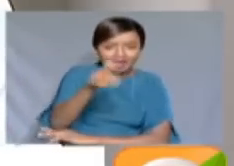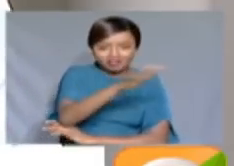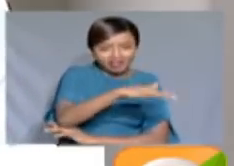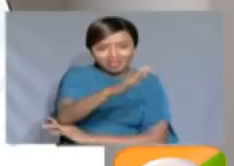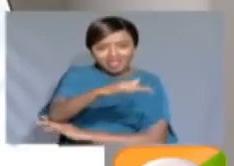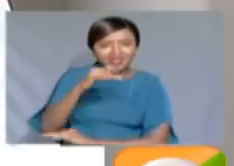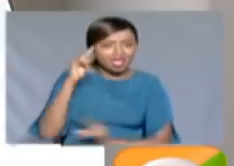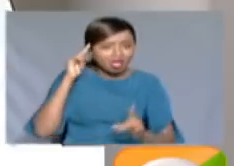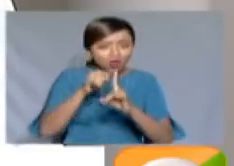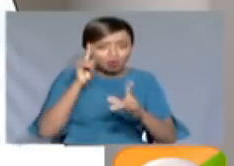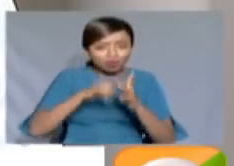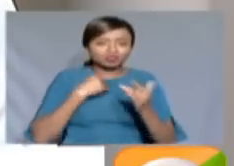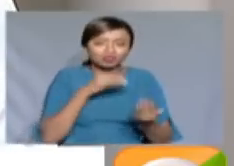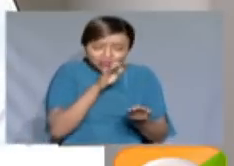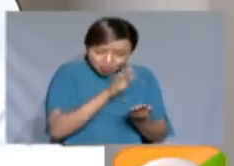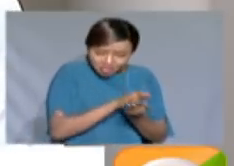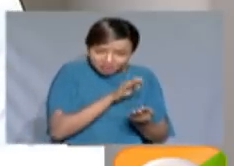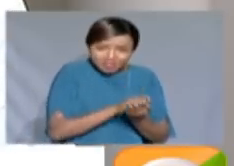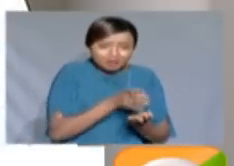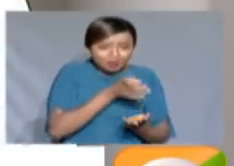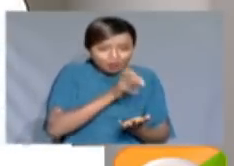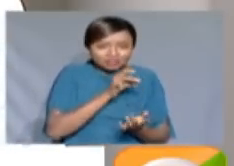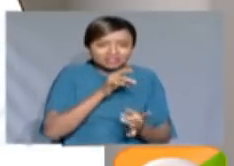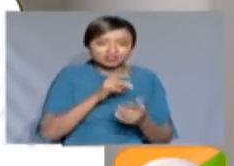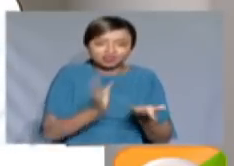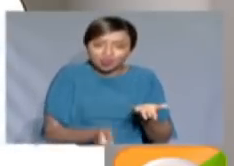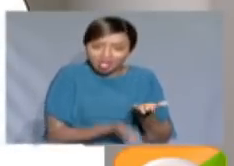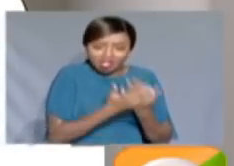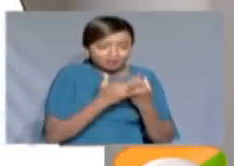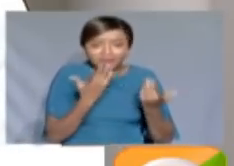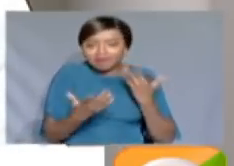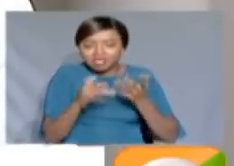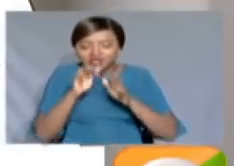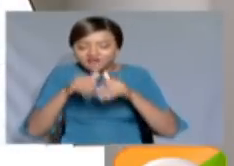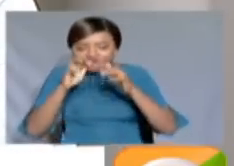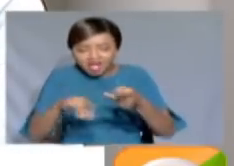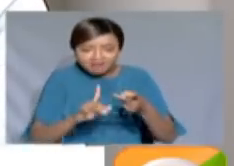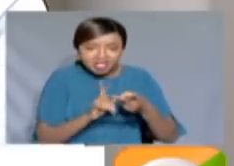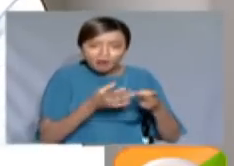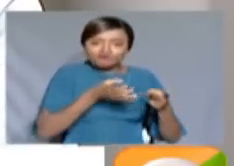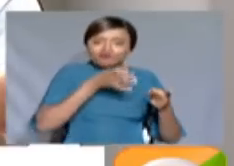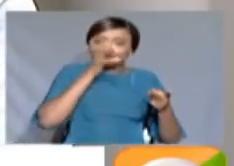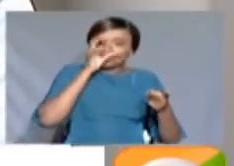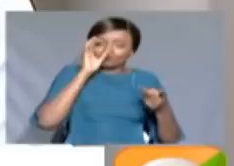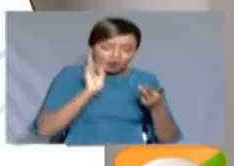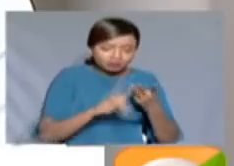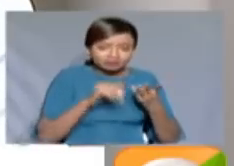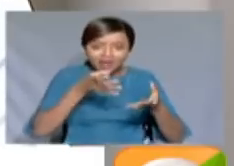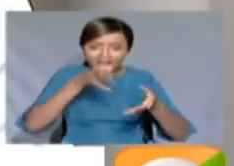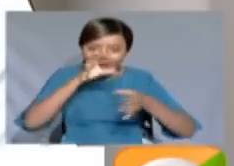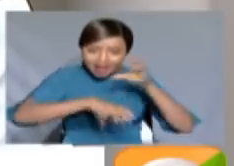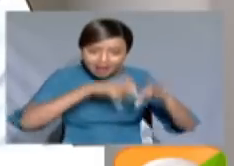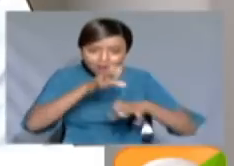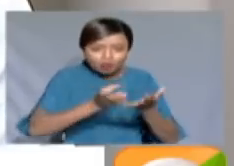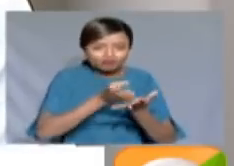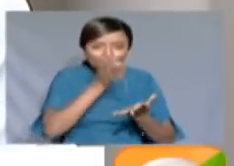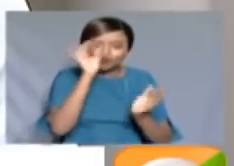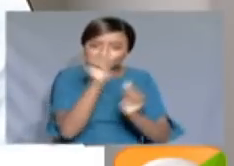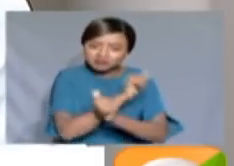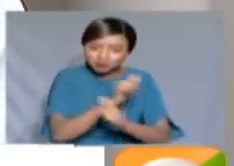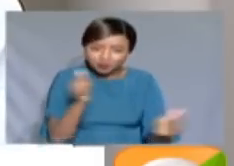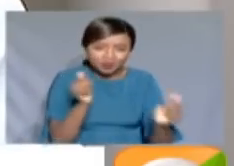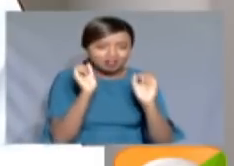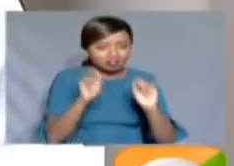this water for some use, agricultural, drinking, animals, and all that. And talking of